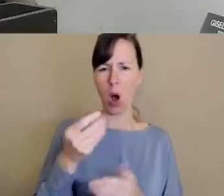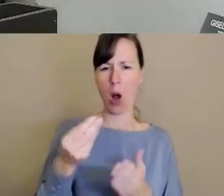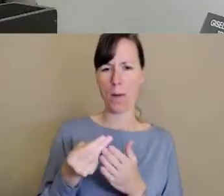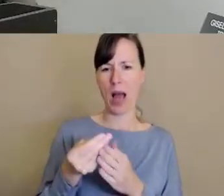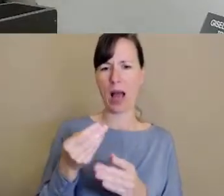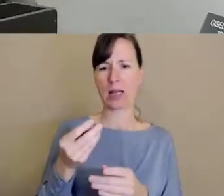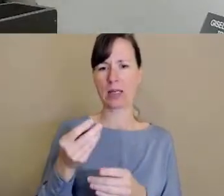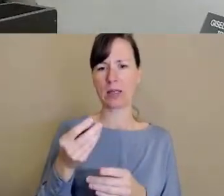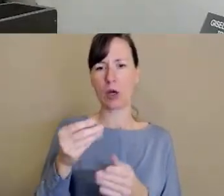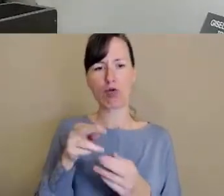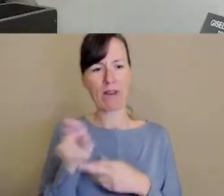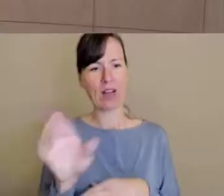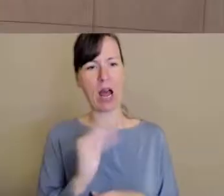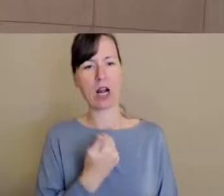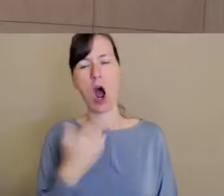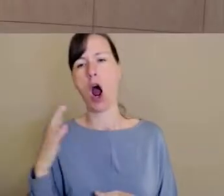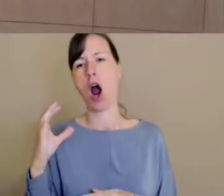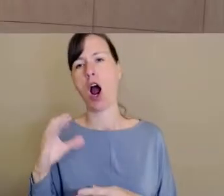you for that.